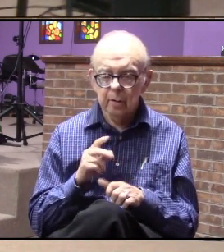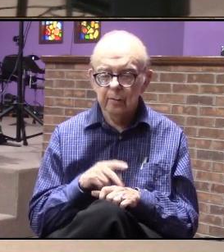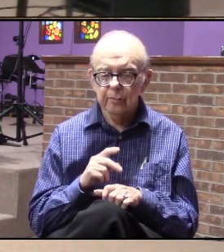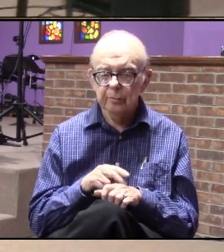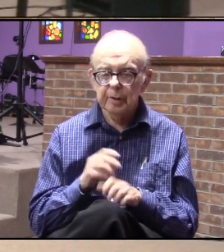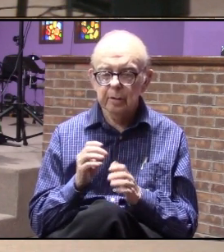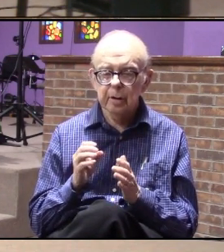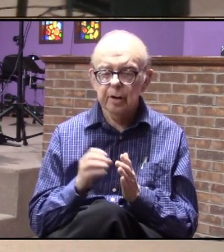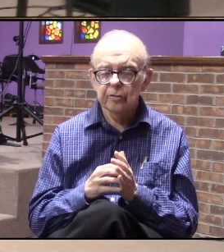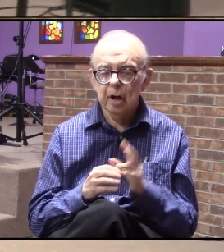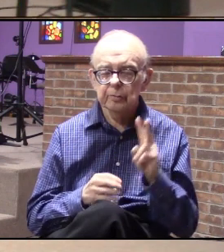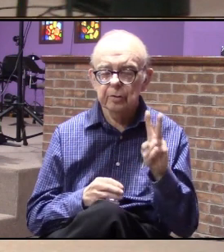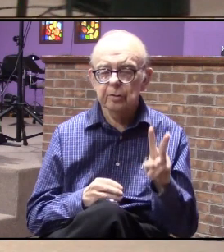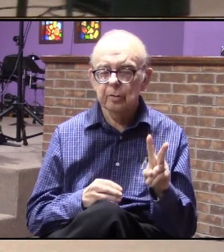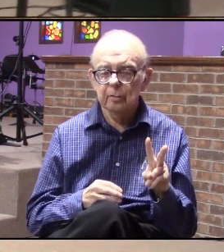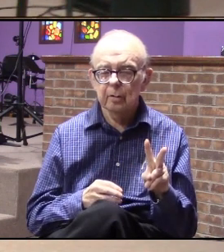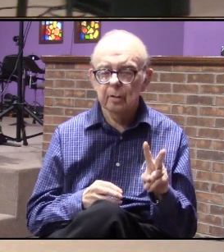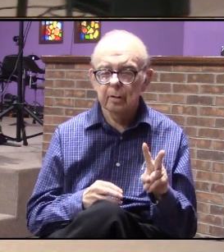2.